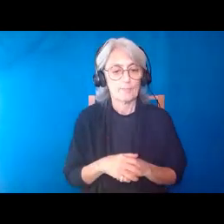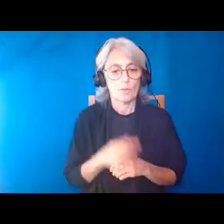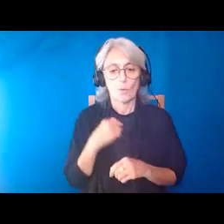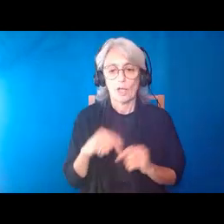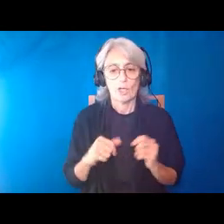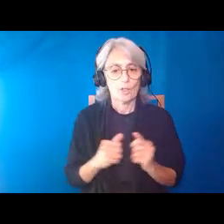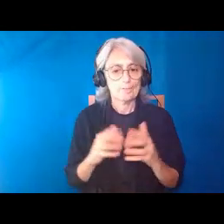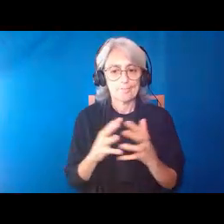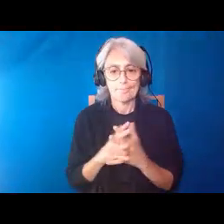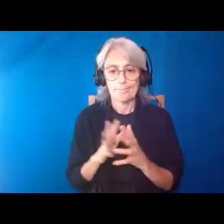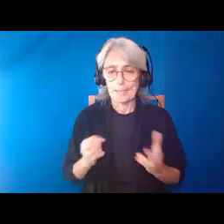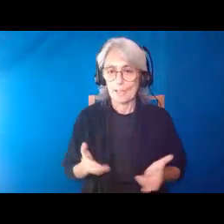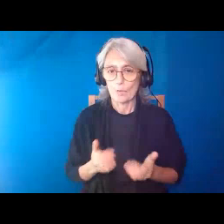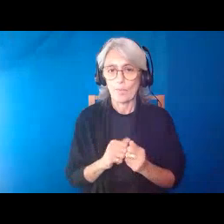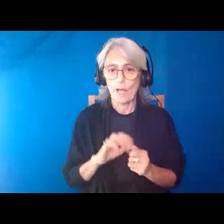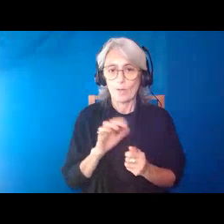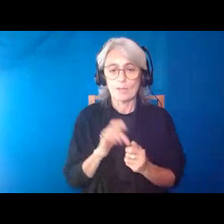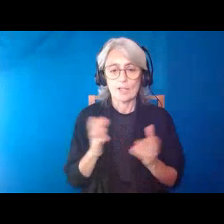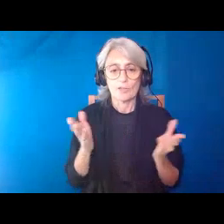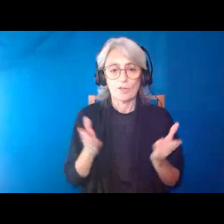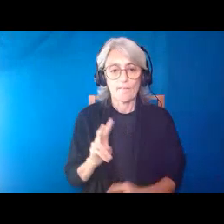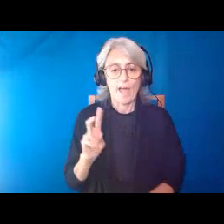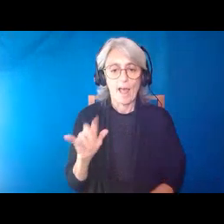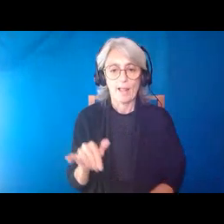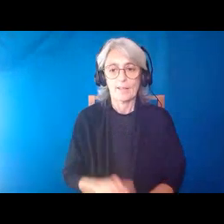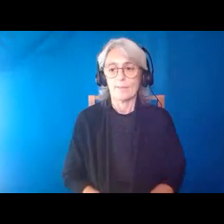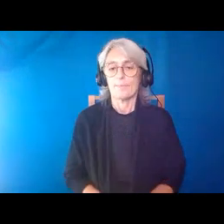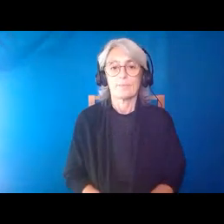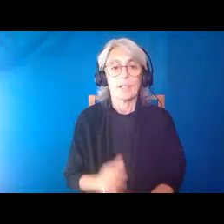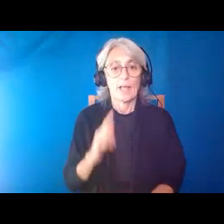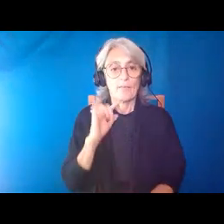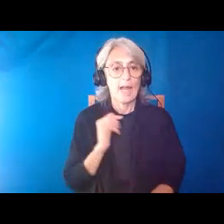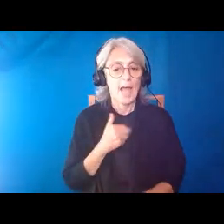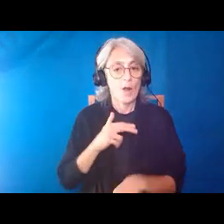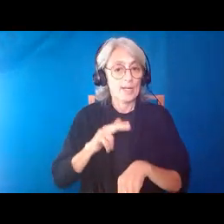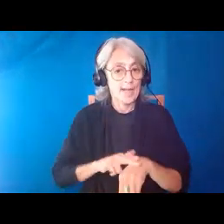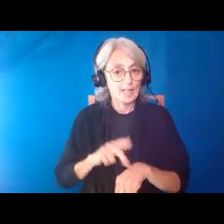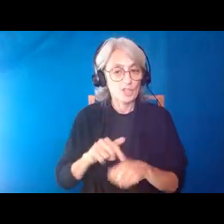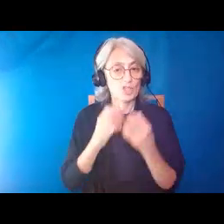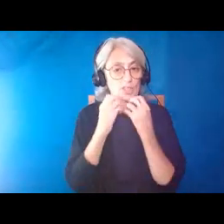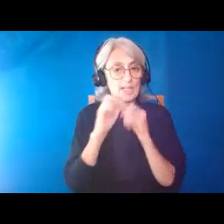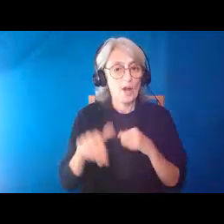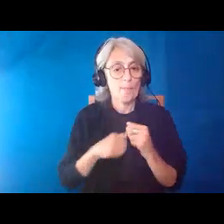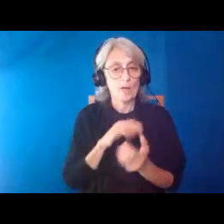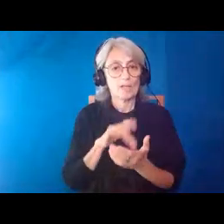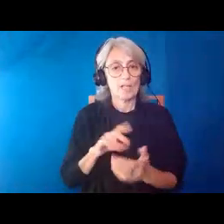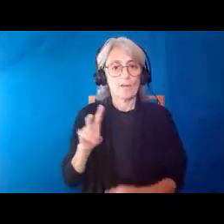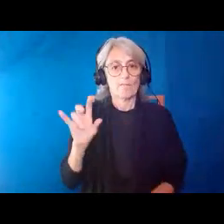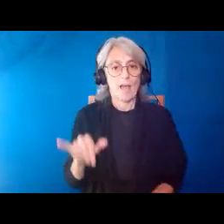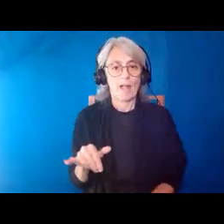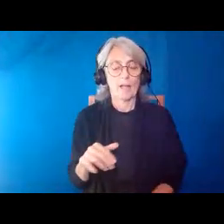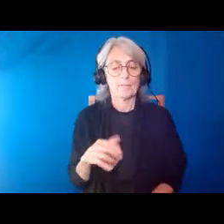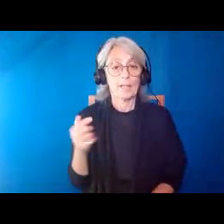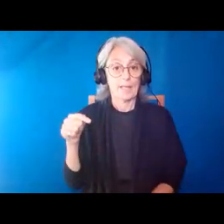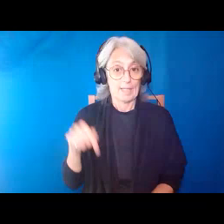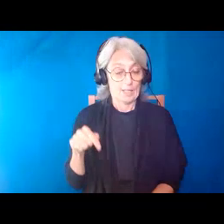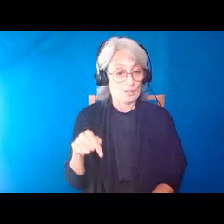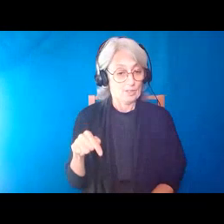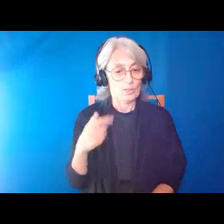Central Valley, and that all of California and our nation should care about the Central Valley because here in this area we